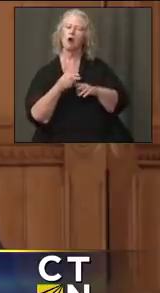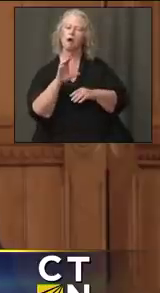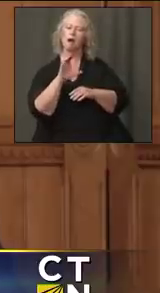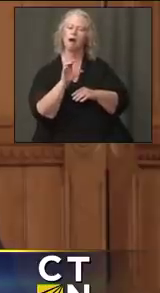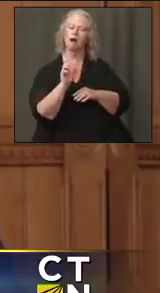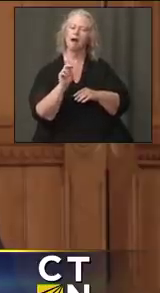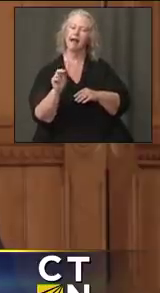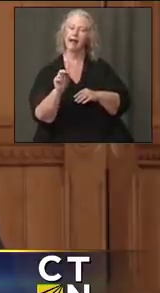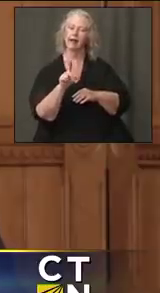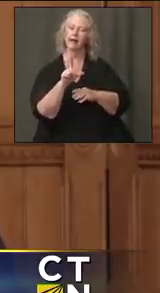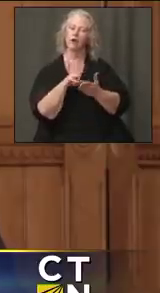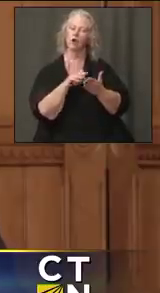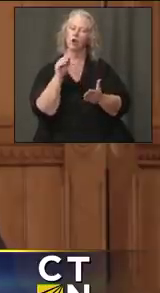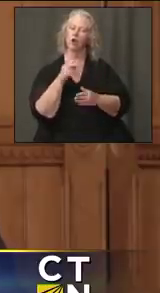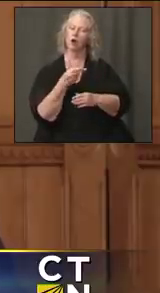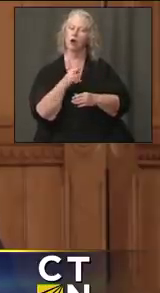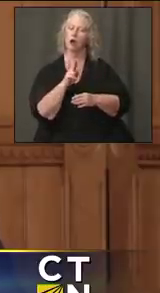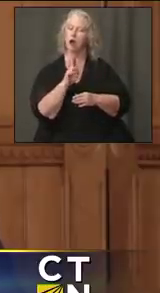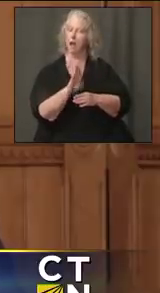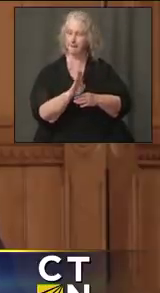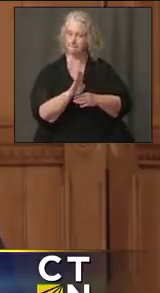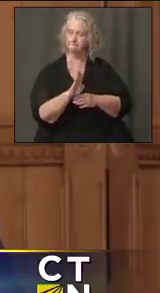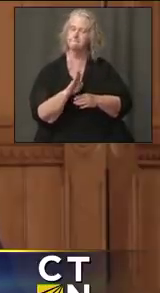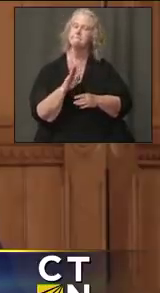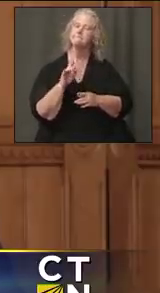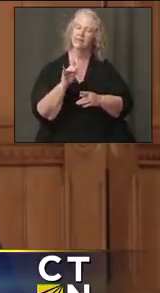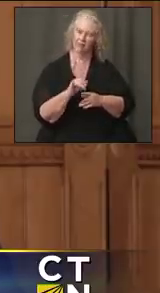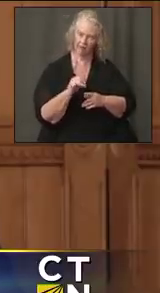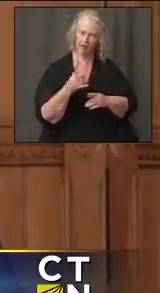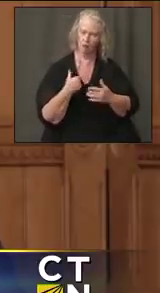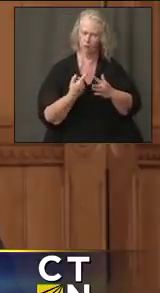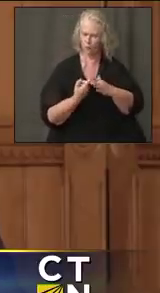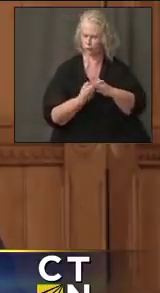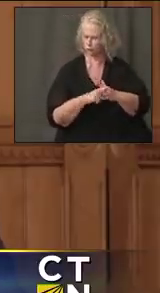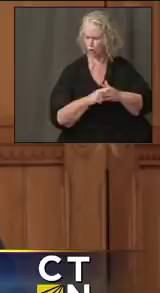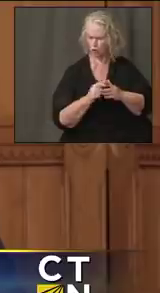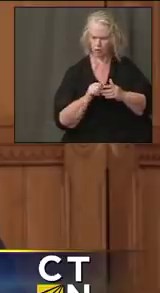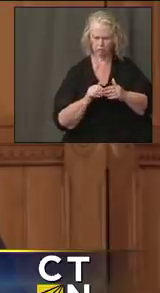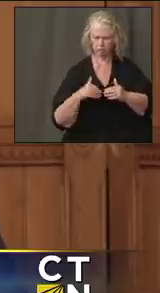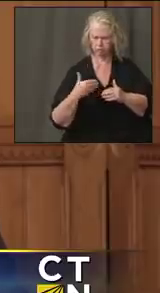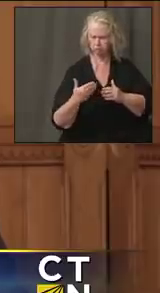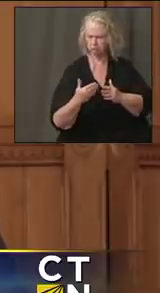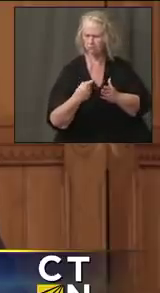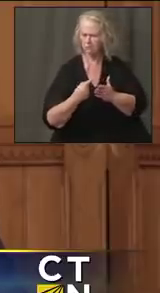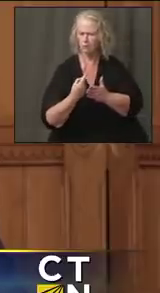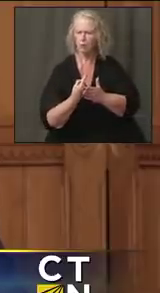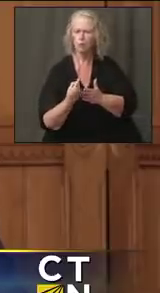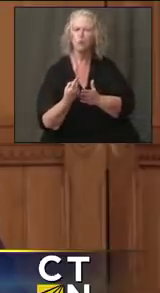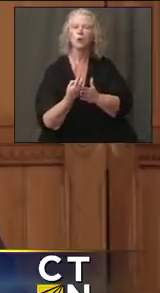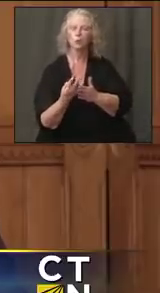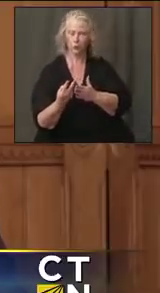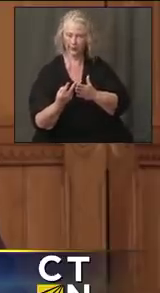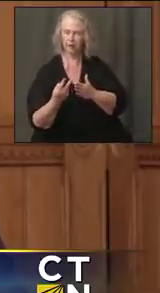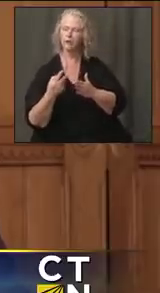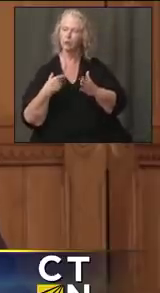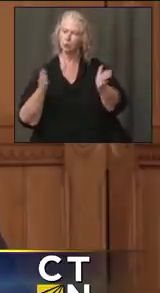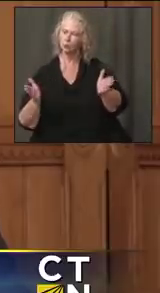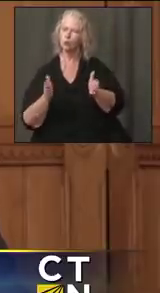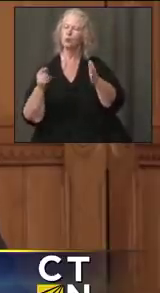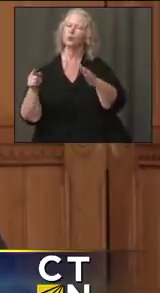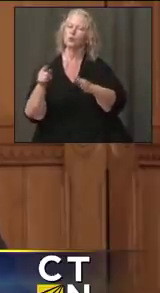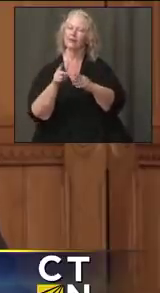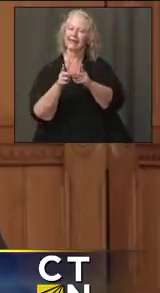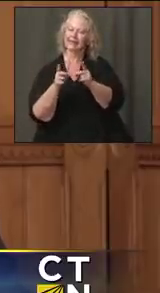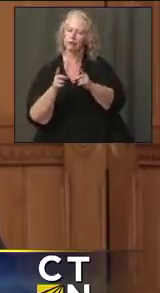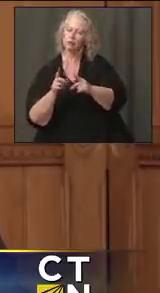is content for districts for all students in Connecticut. We're going to be launching that within the next week or two to give access to districts to have some of those